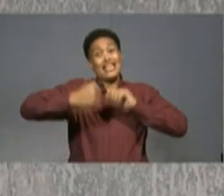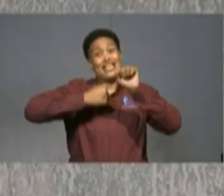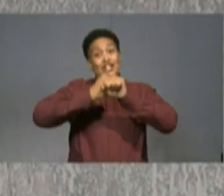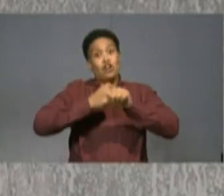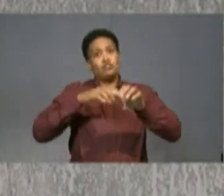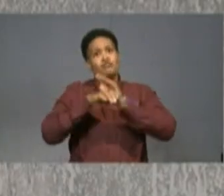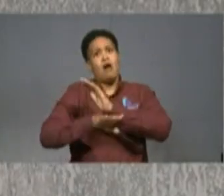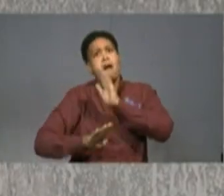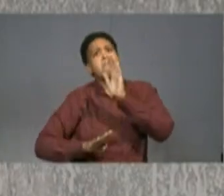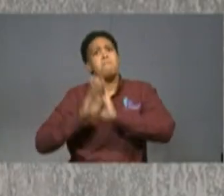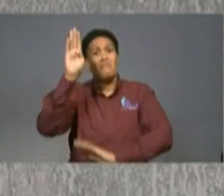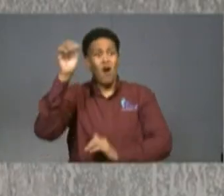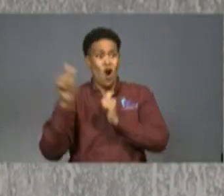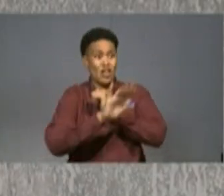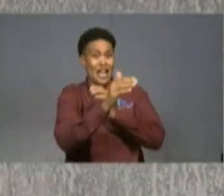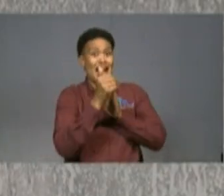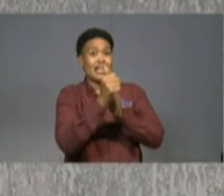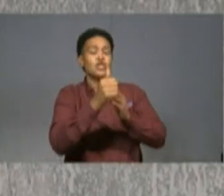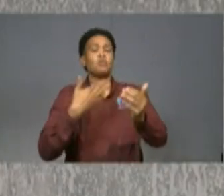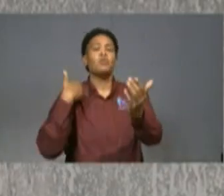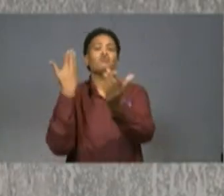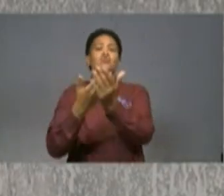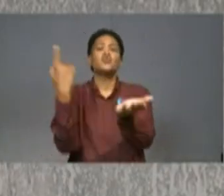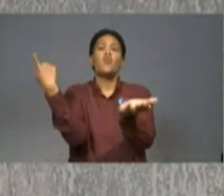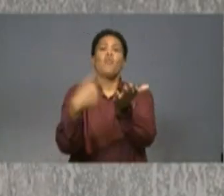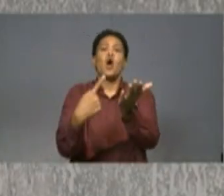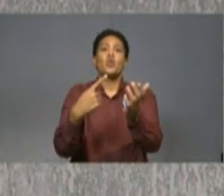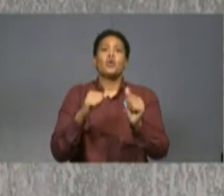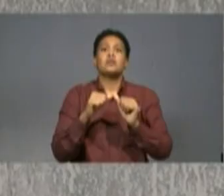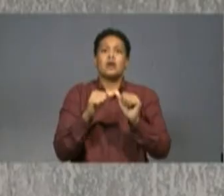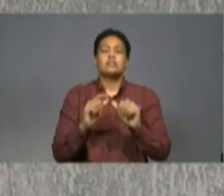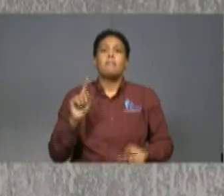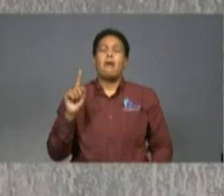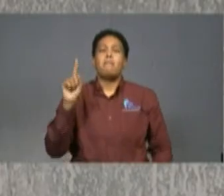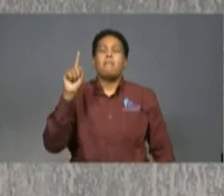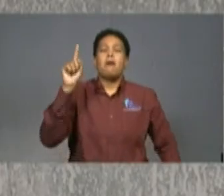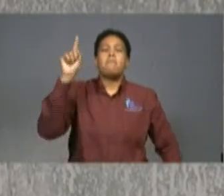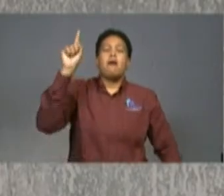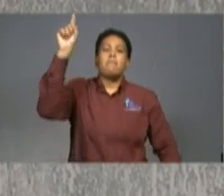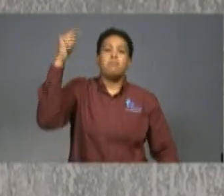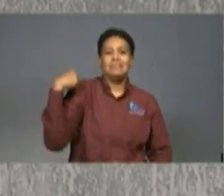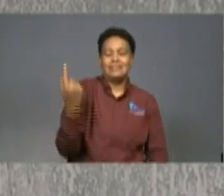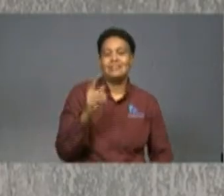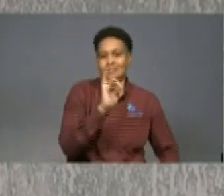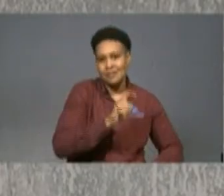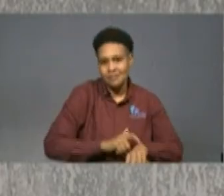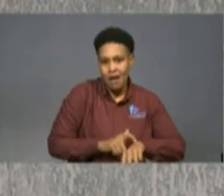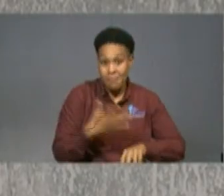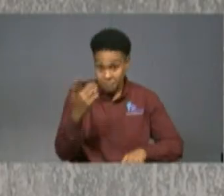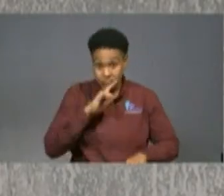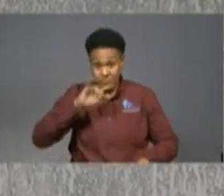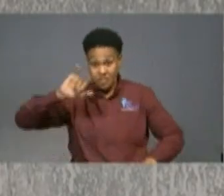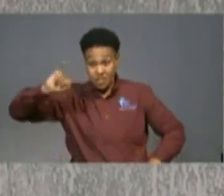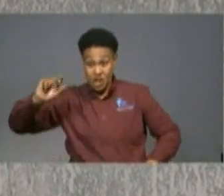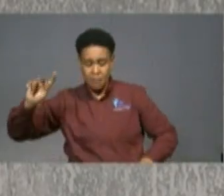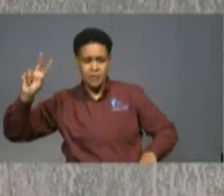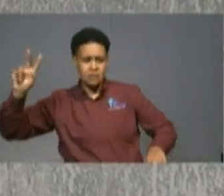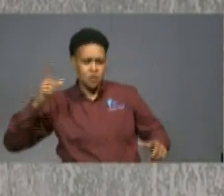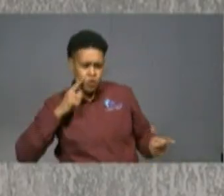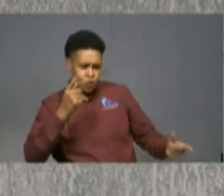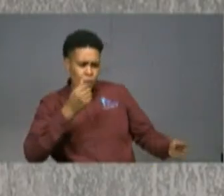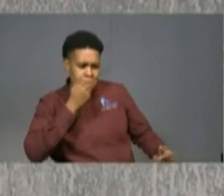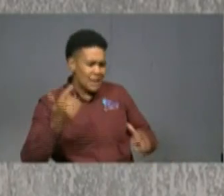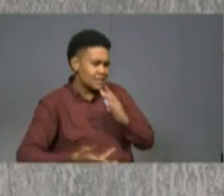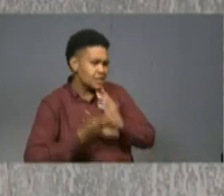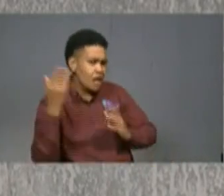leadership that we reached the peak of 1,000 and continued to climb since then. The Jamaica Labour Party has been delivering better